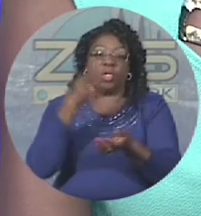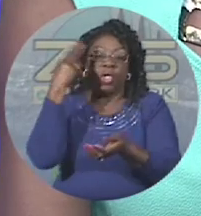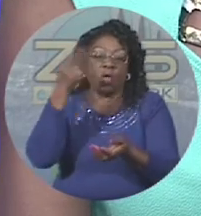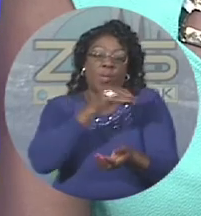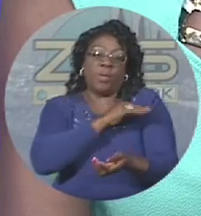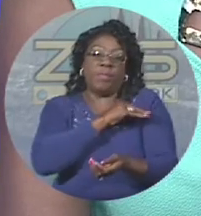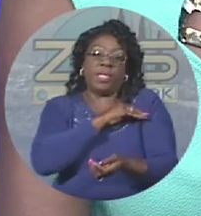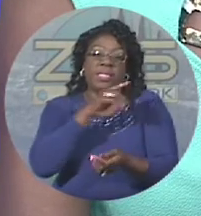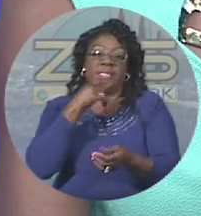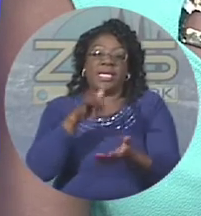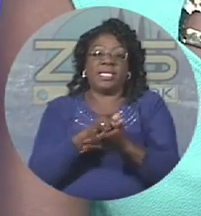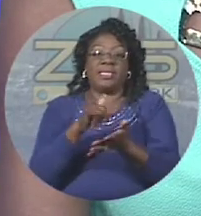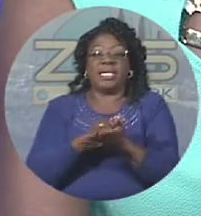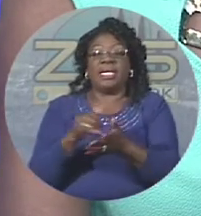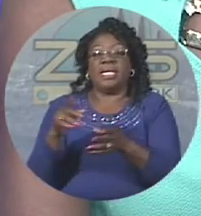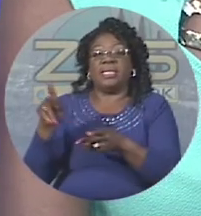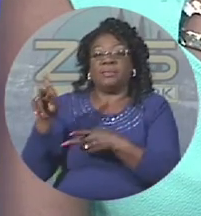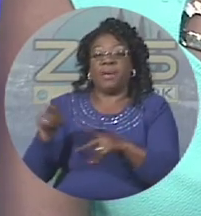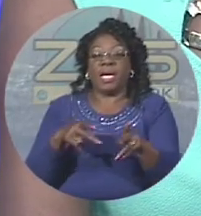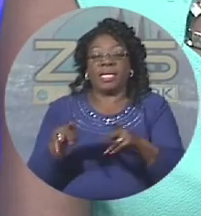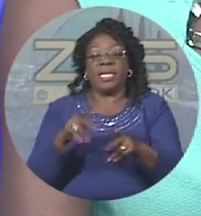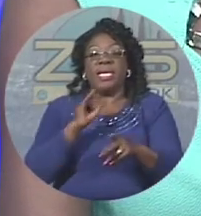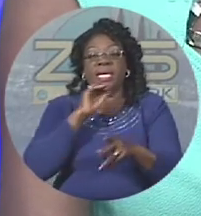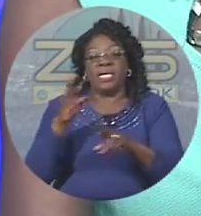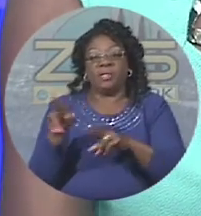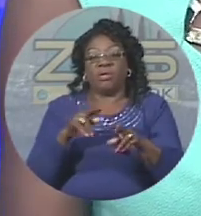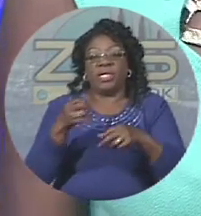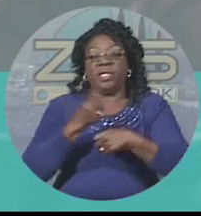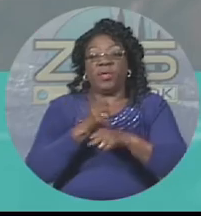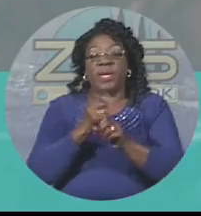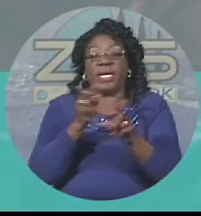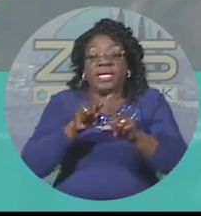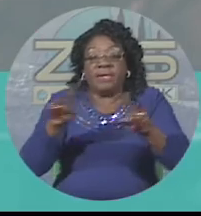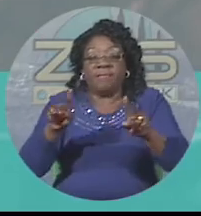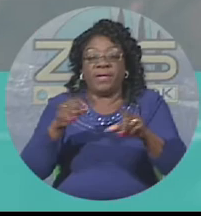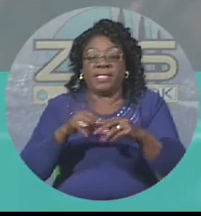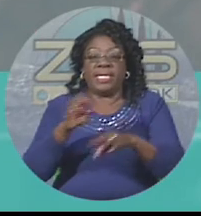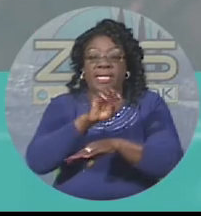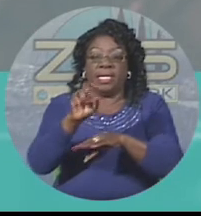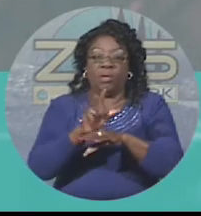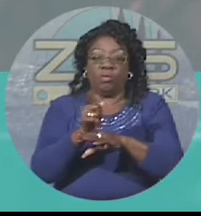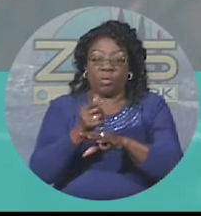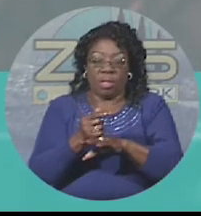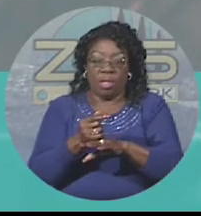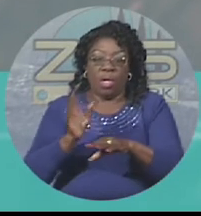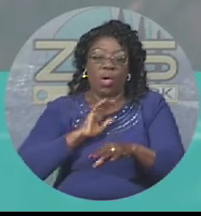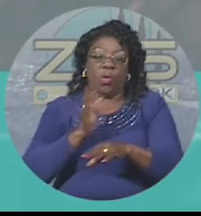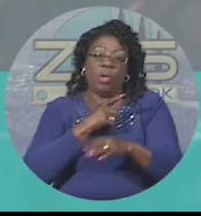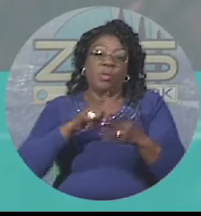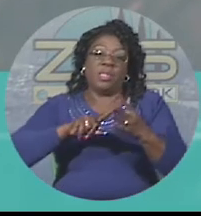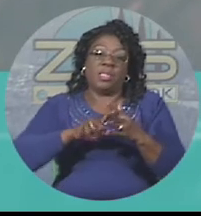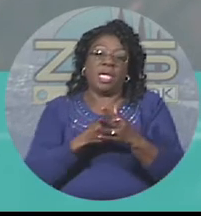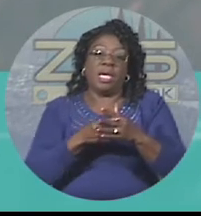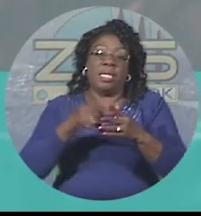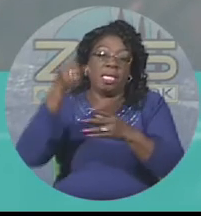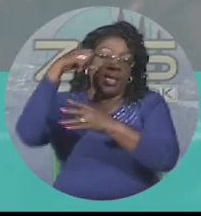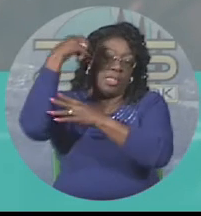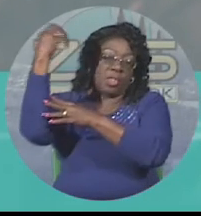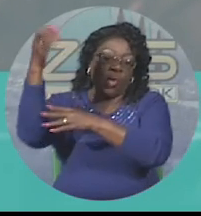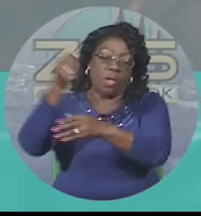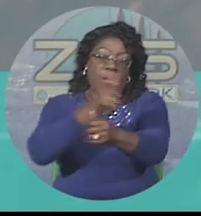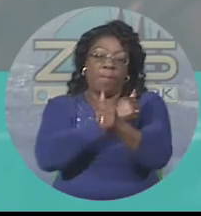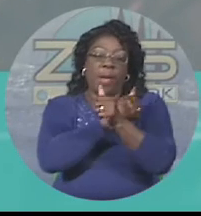his party is ready to make a difference in Southie Luther. We will launch a solar power initiative that will